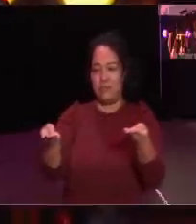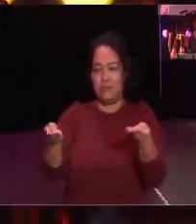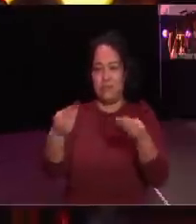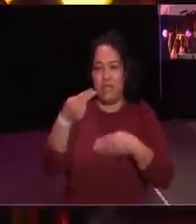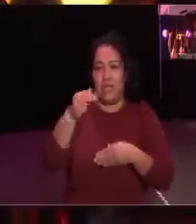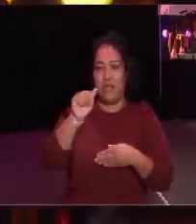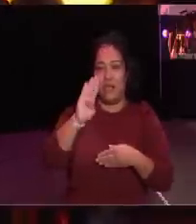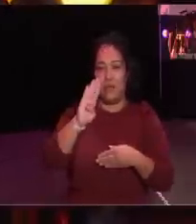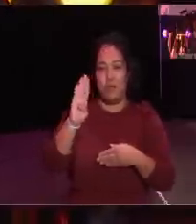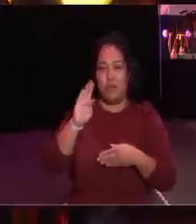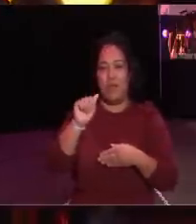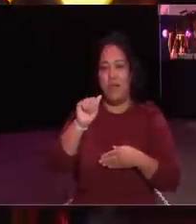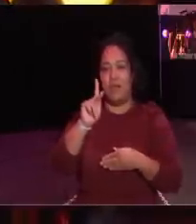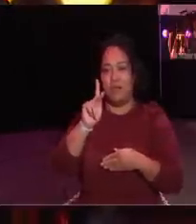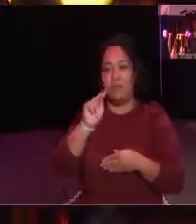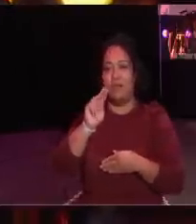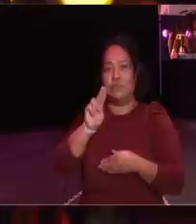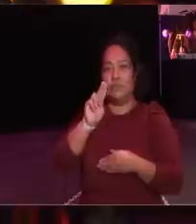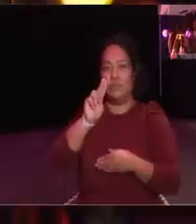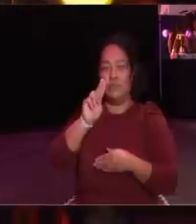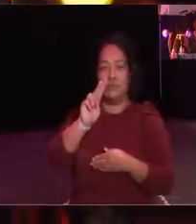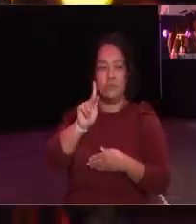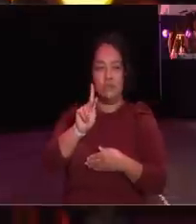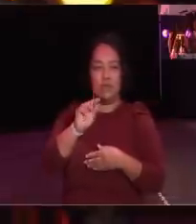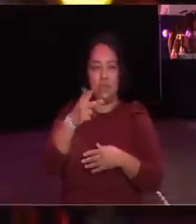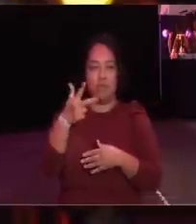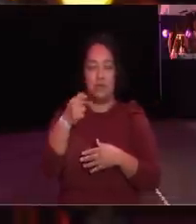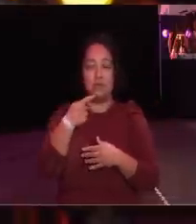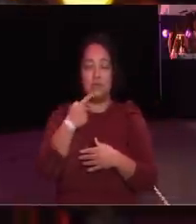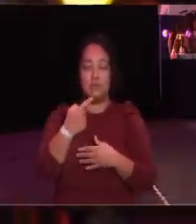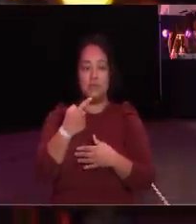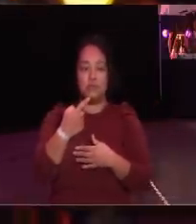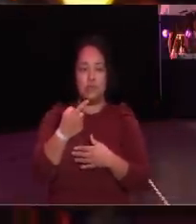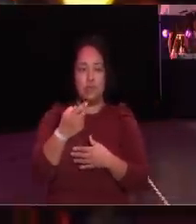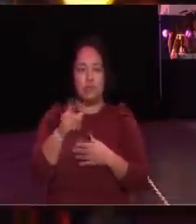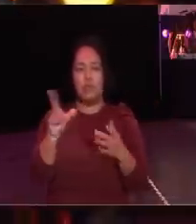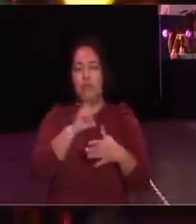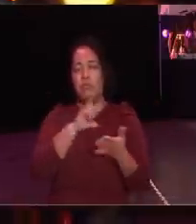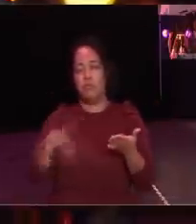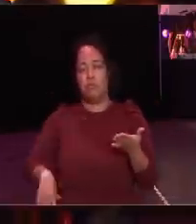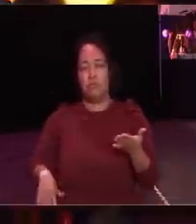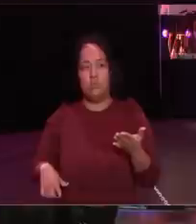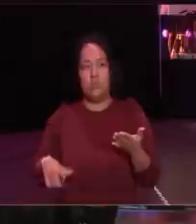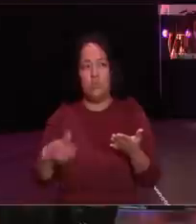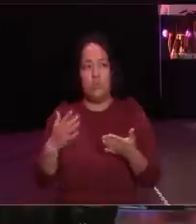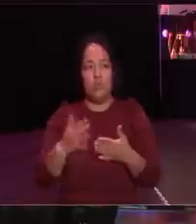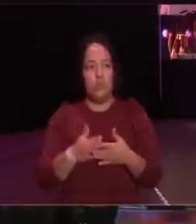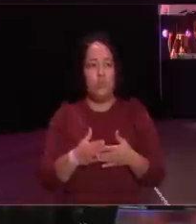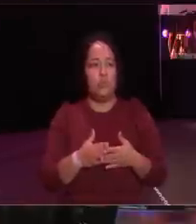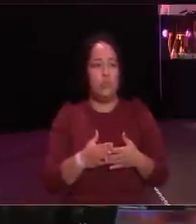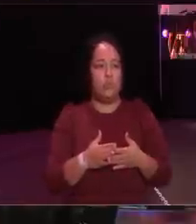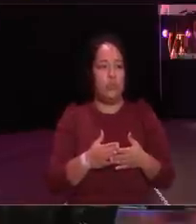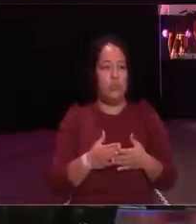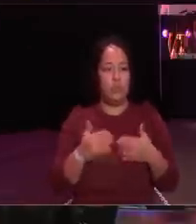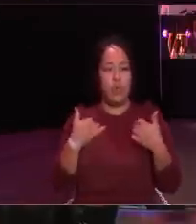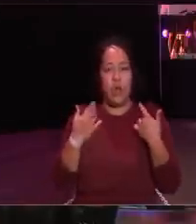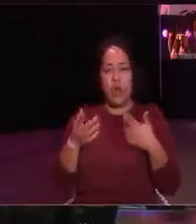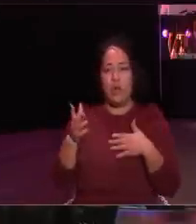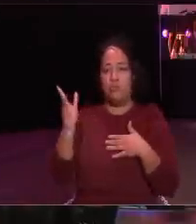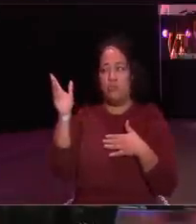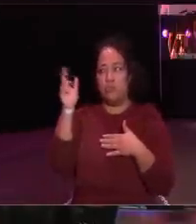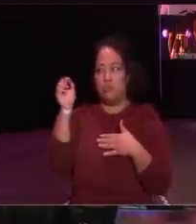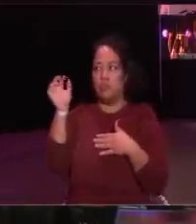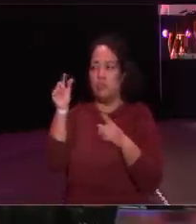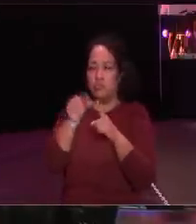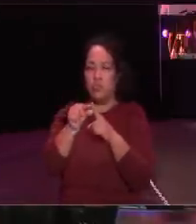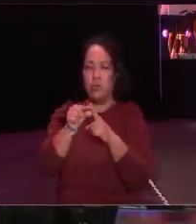Habacuc 3 dice, Habakkuk 3 says, Oh Jehová, Oh Lord, he oído tu palabra, I have heard